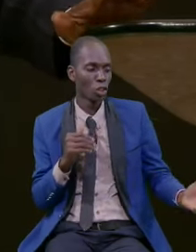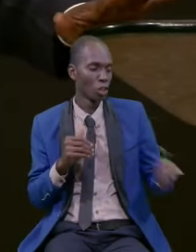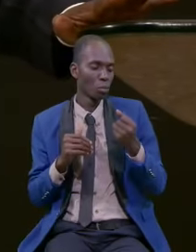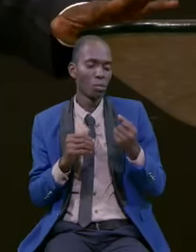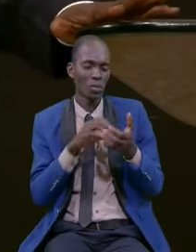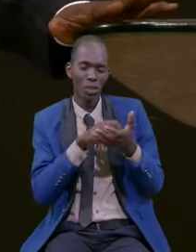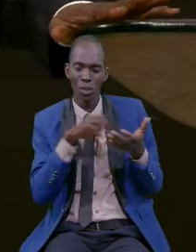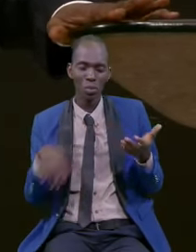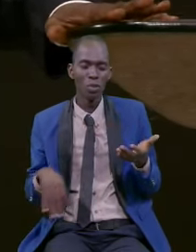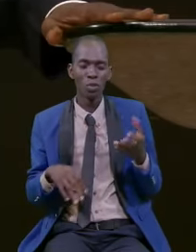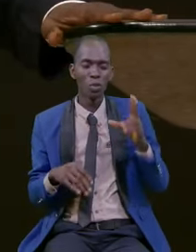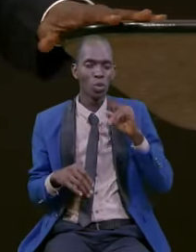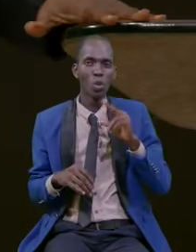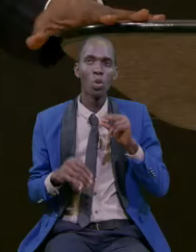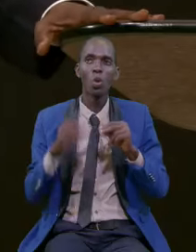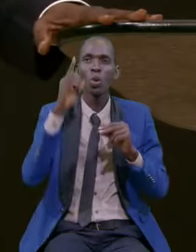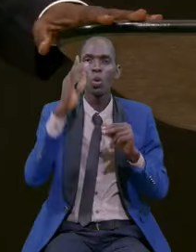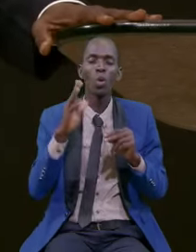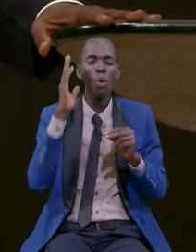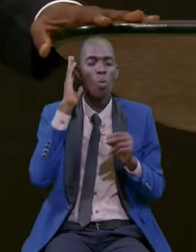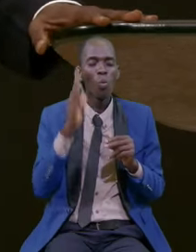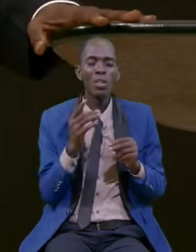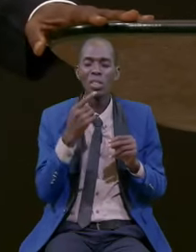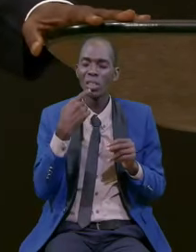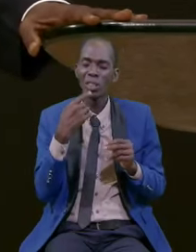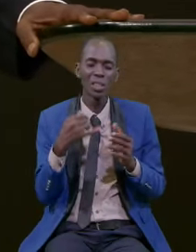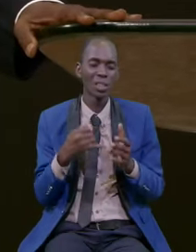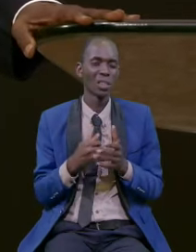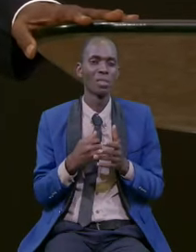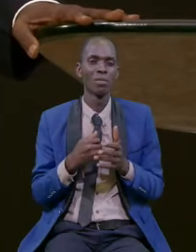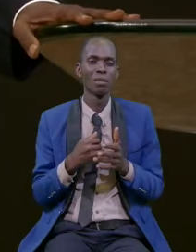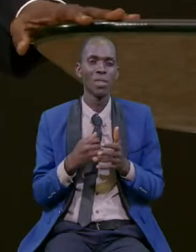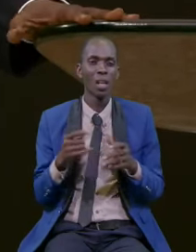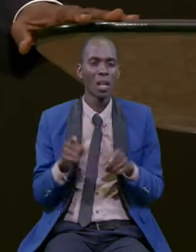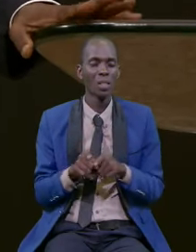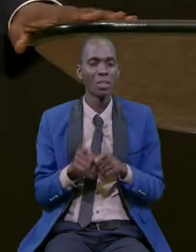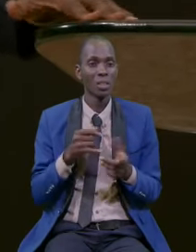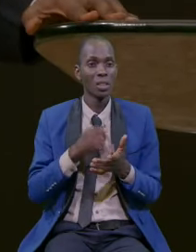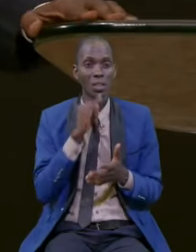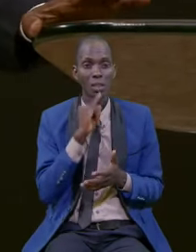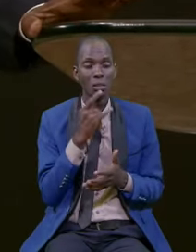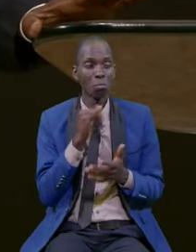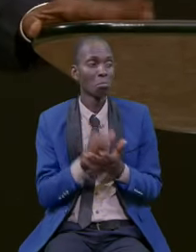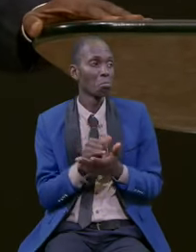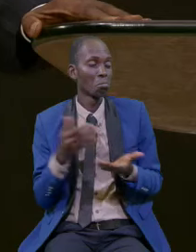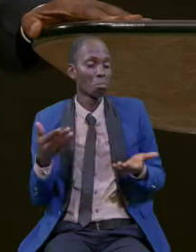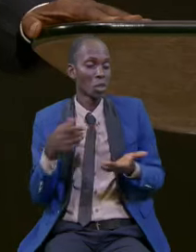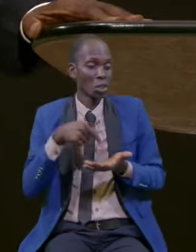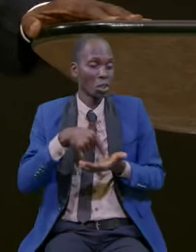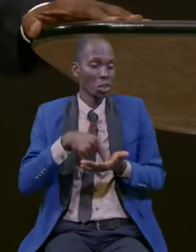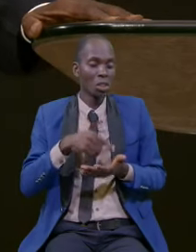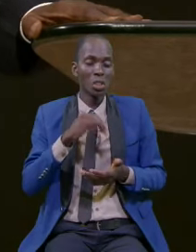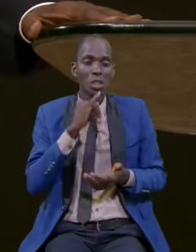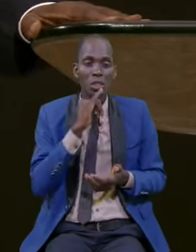God will say it as if this is for real. And God called Abraham